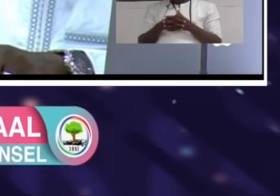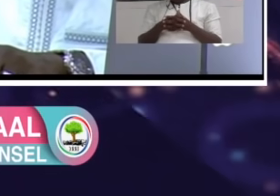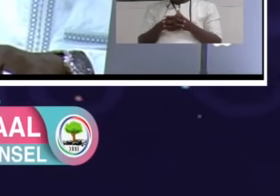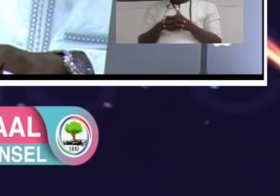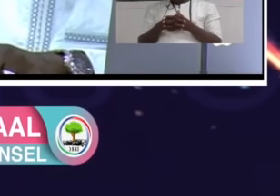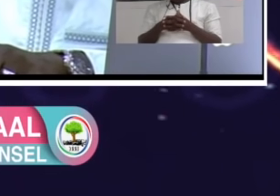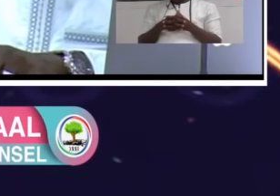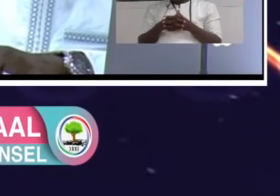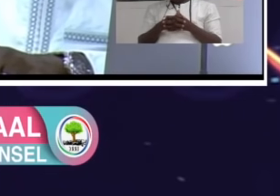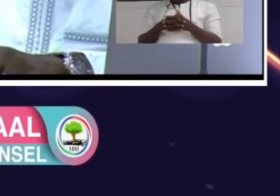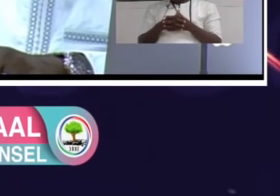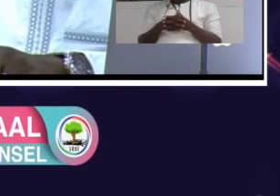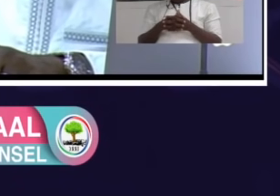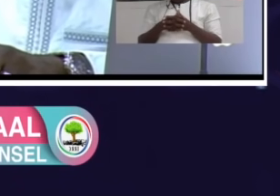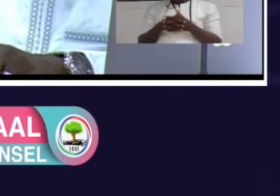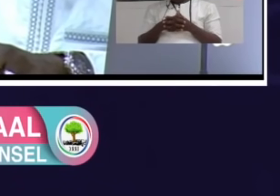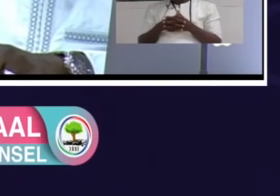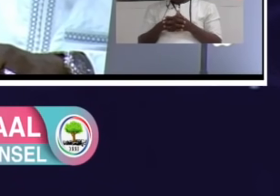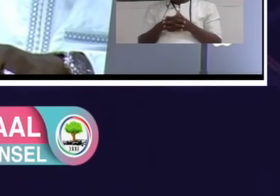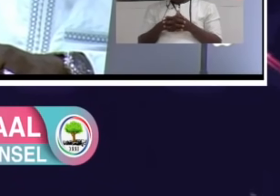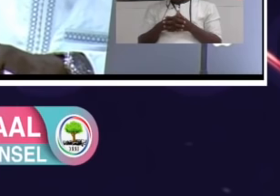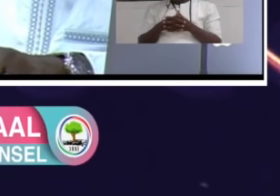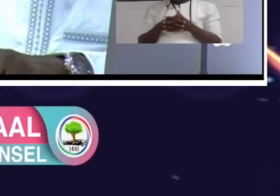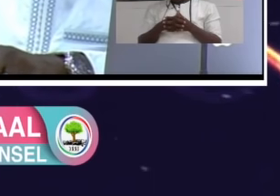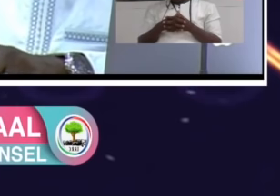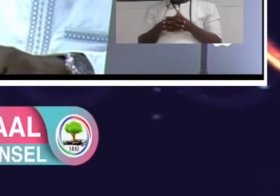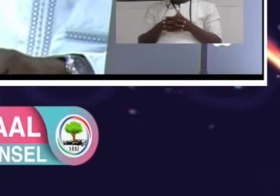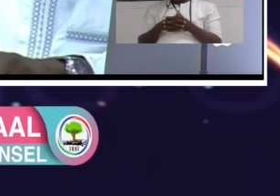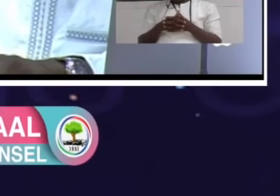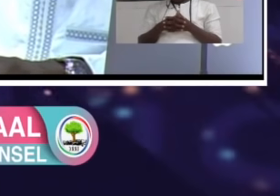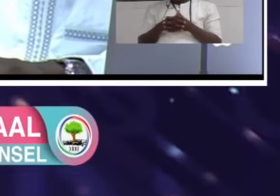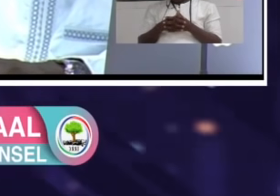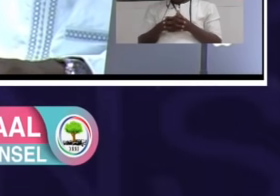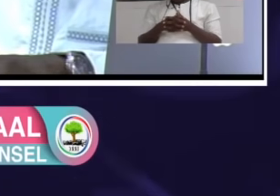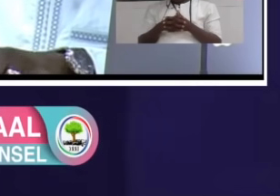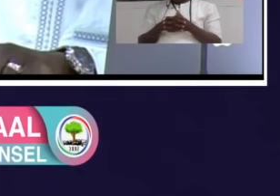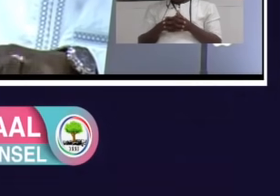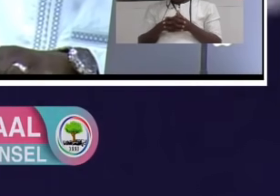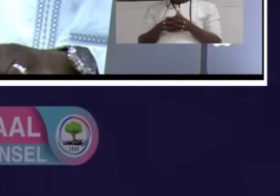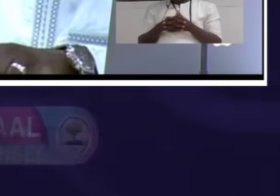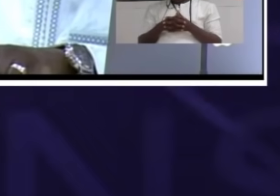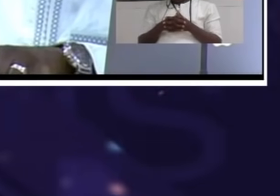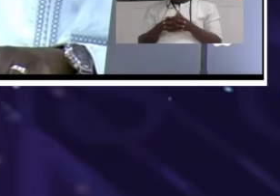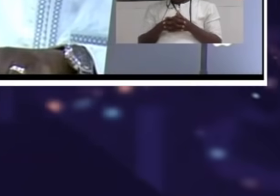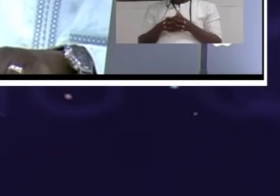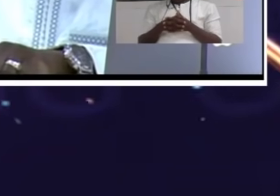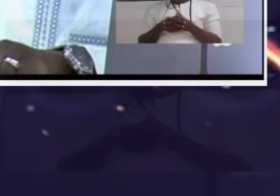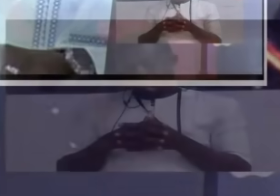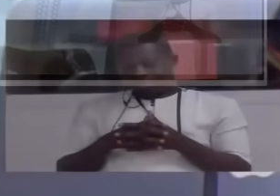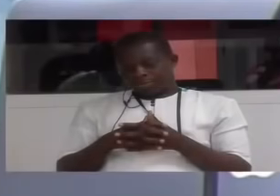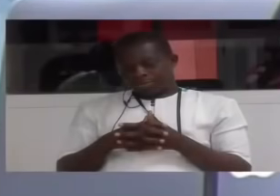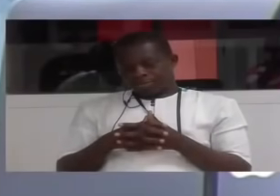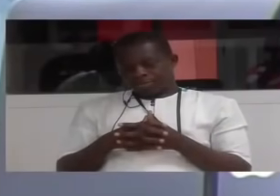ko mom moy lajte li fouf kat bi mom moy lajte mom moy joxe kaddu li fouf kat bi di fouf ndax xam nga